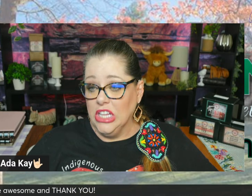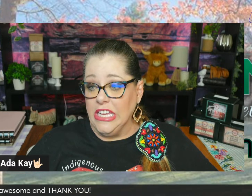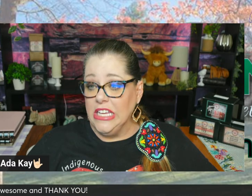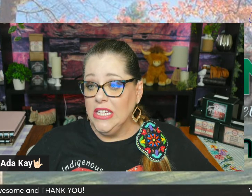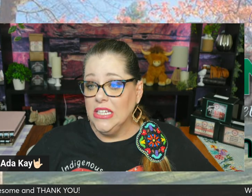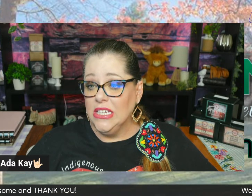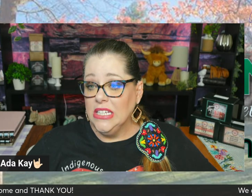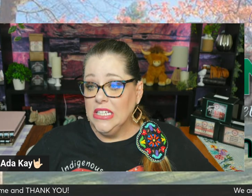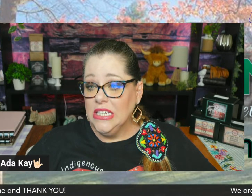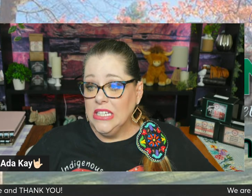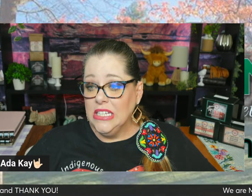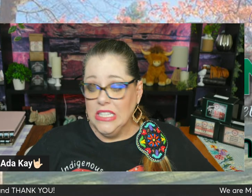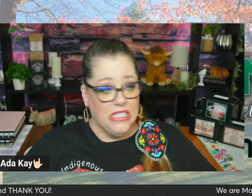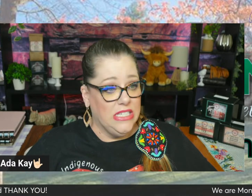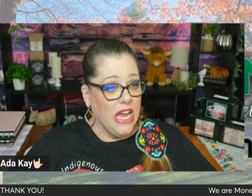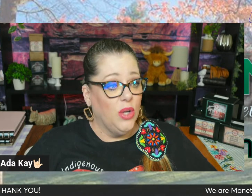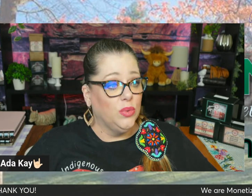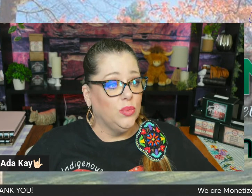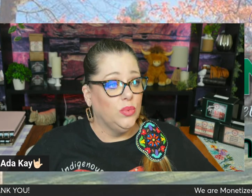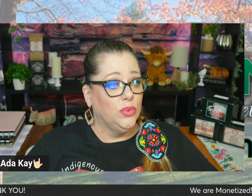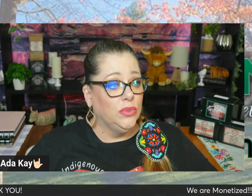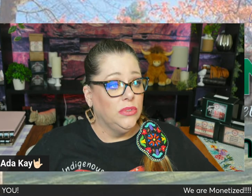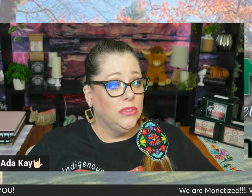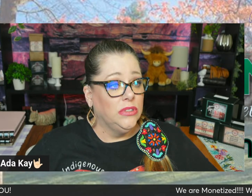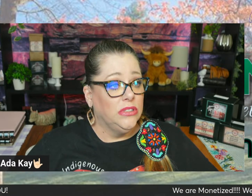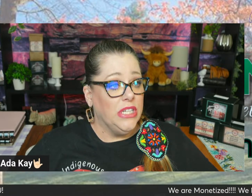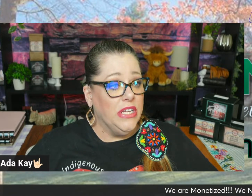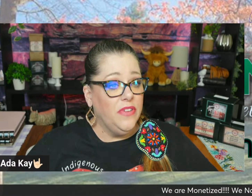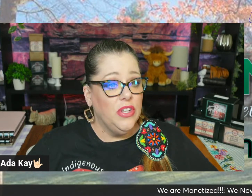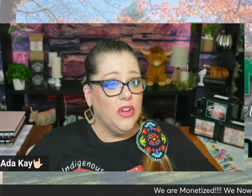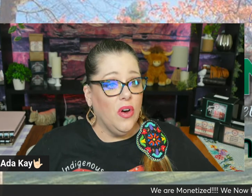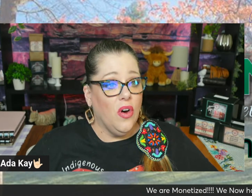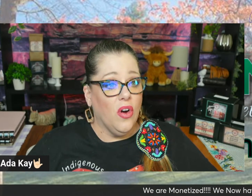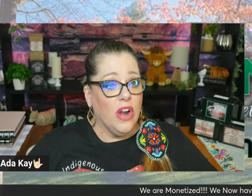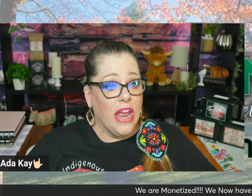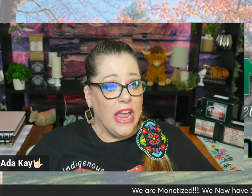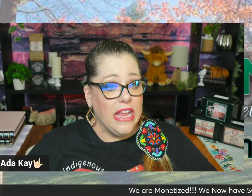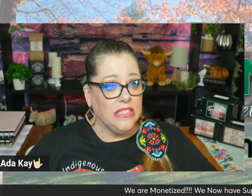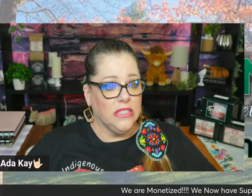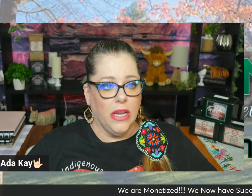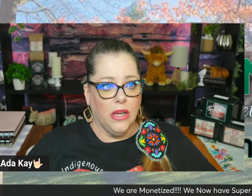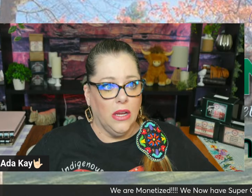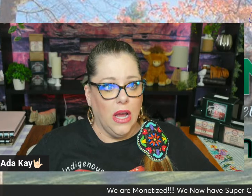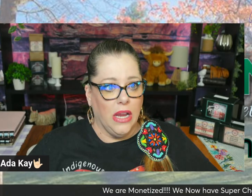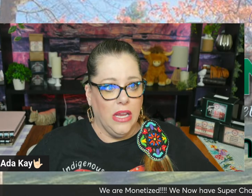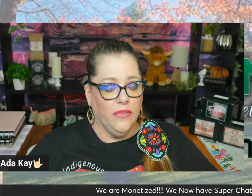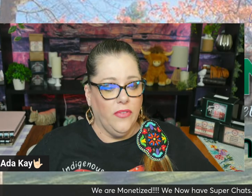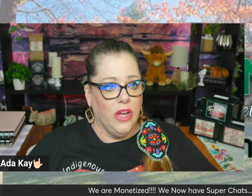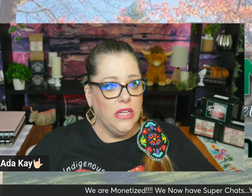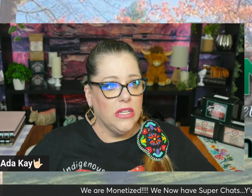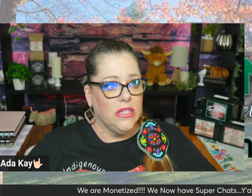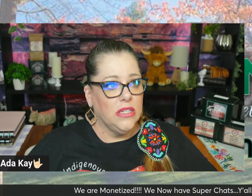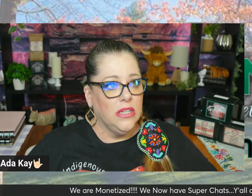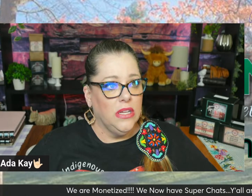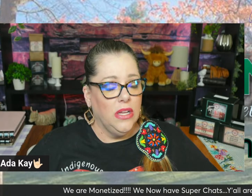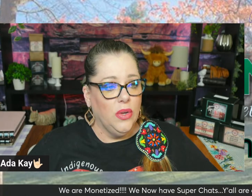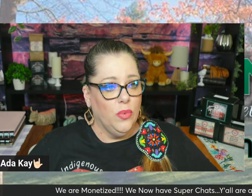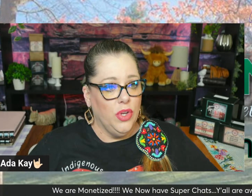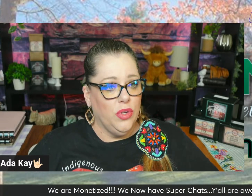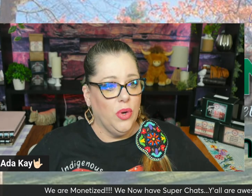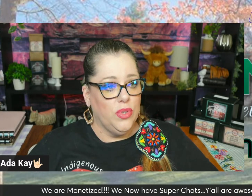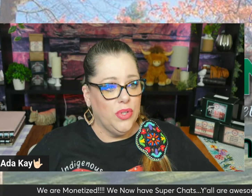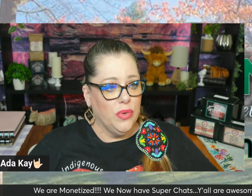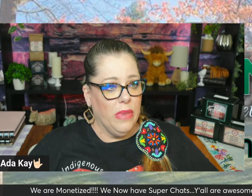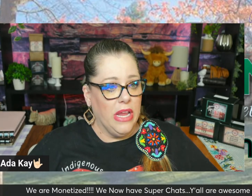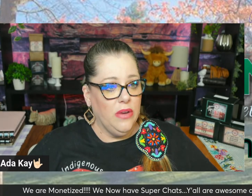The link is down. Even RA is like, I can't find it. When